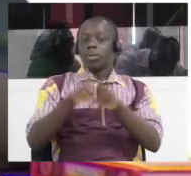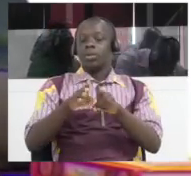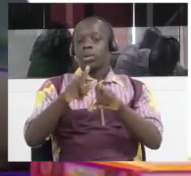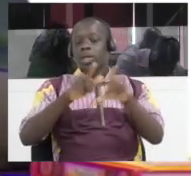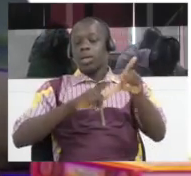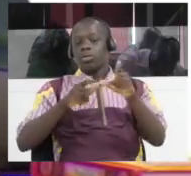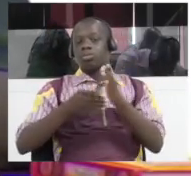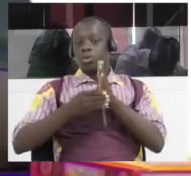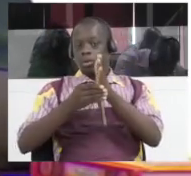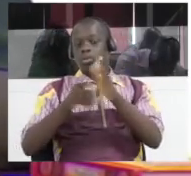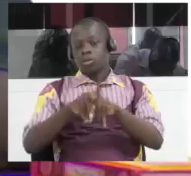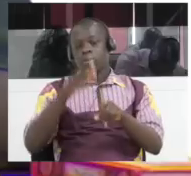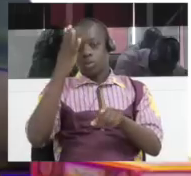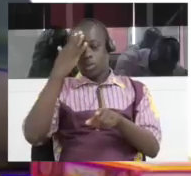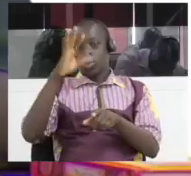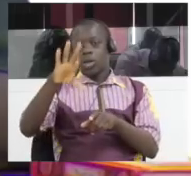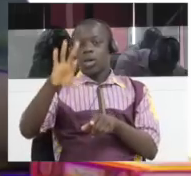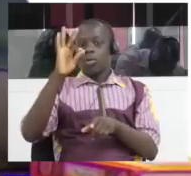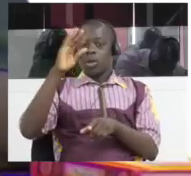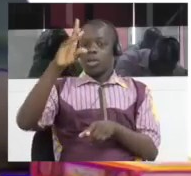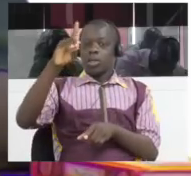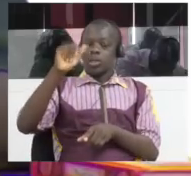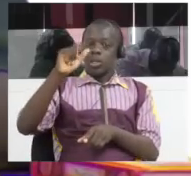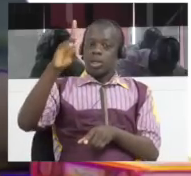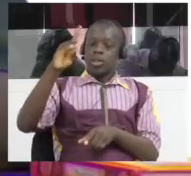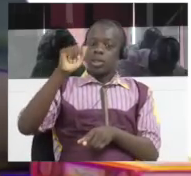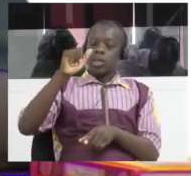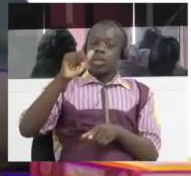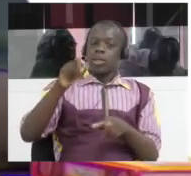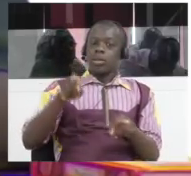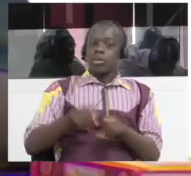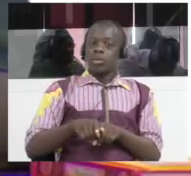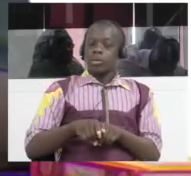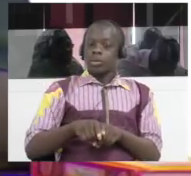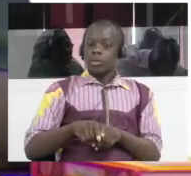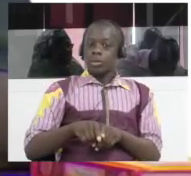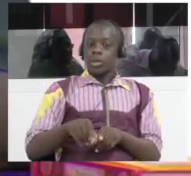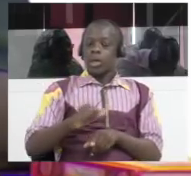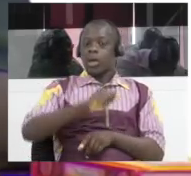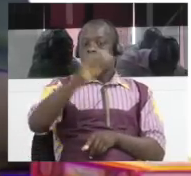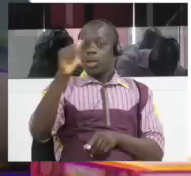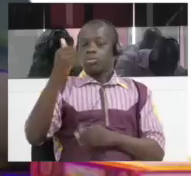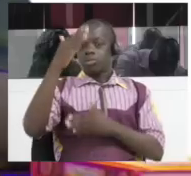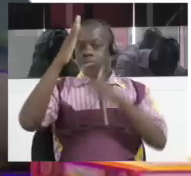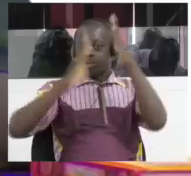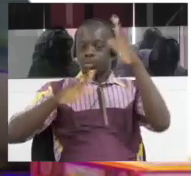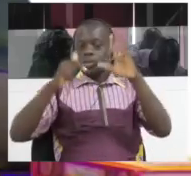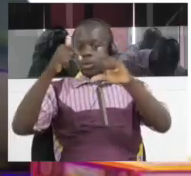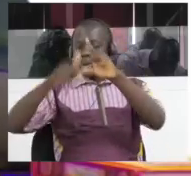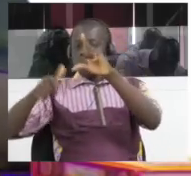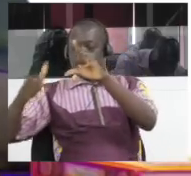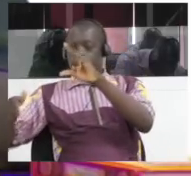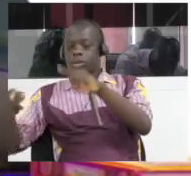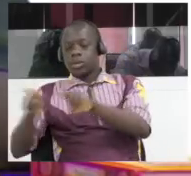line of command. But certainly I know that Dada was appointed as the commander, and in the